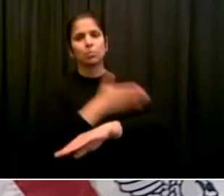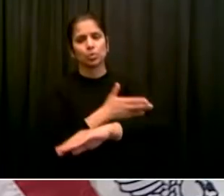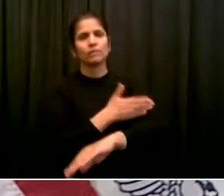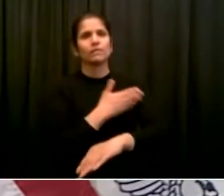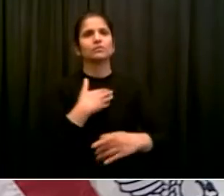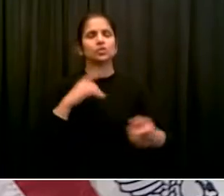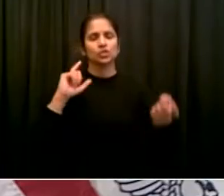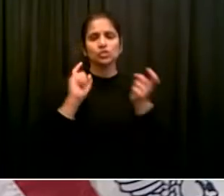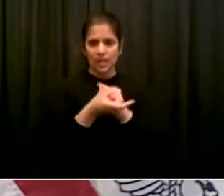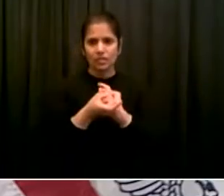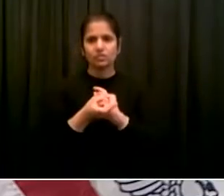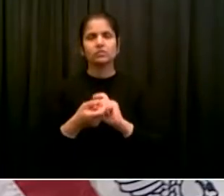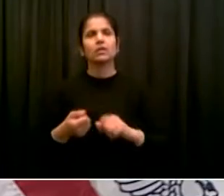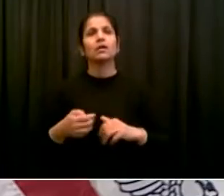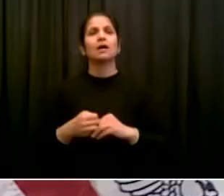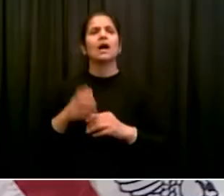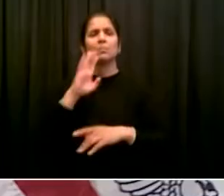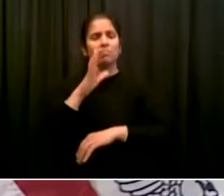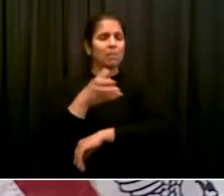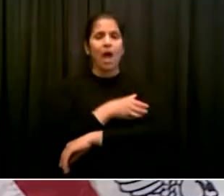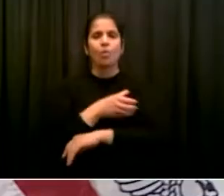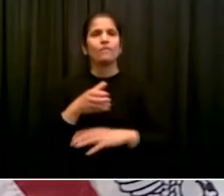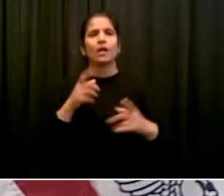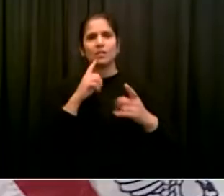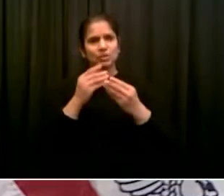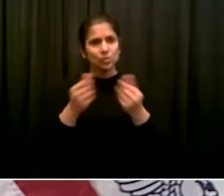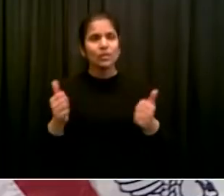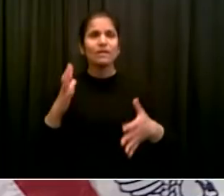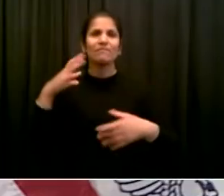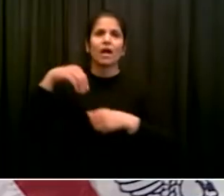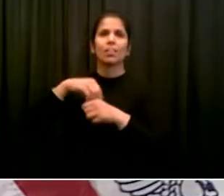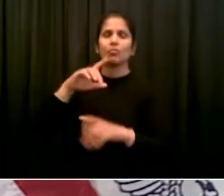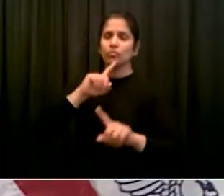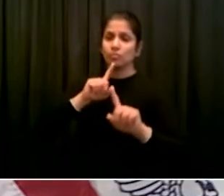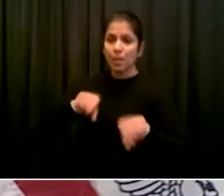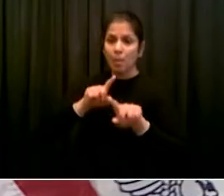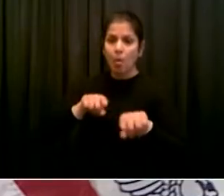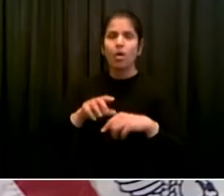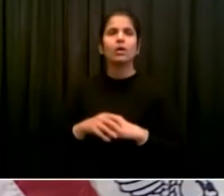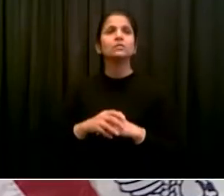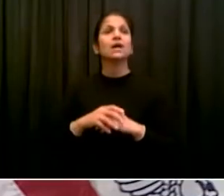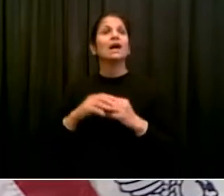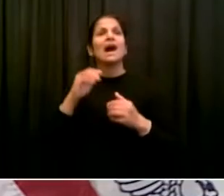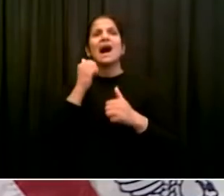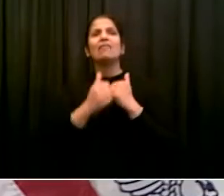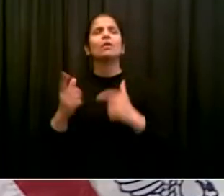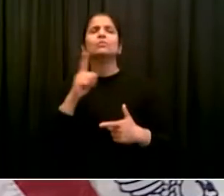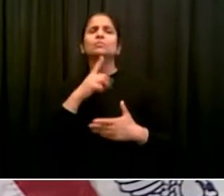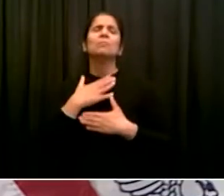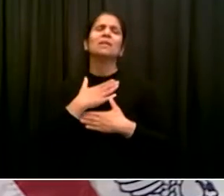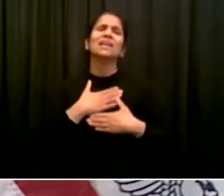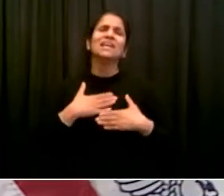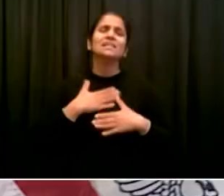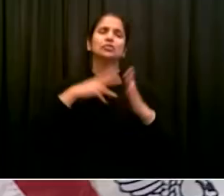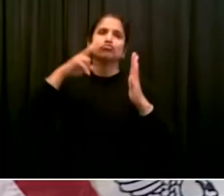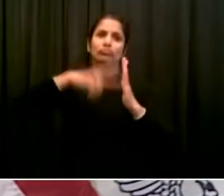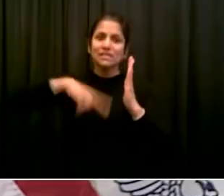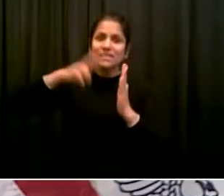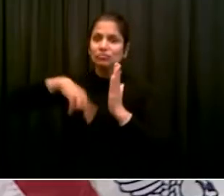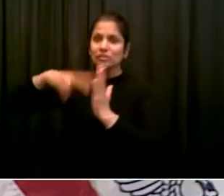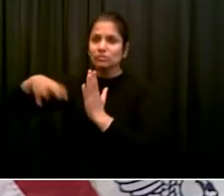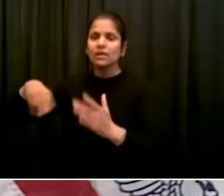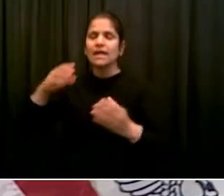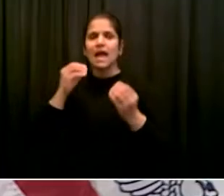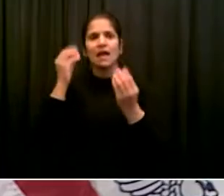powerful material in this report, and I'll end on that, everyone. Please take a look at this. It's an extraordinary work. Go to